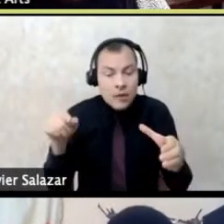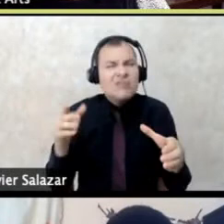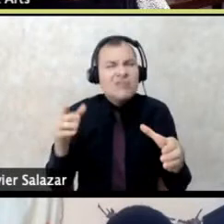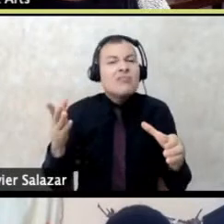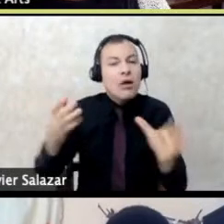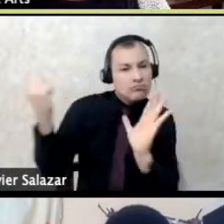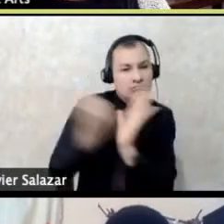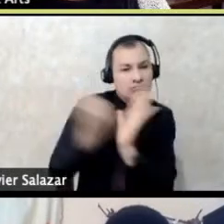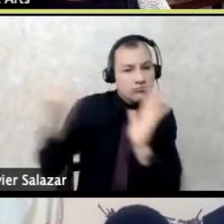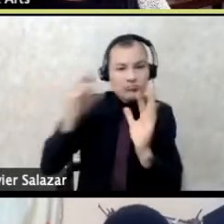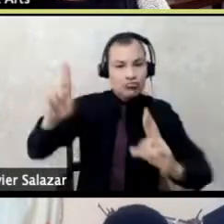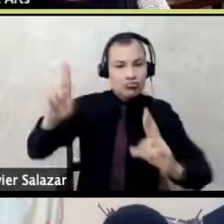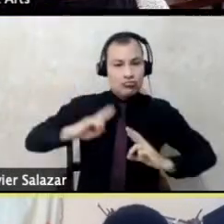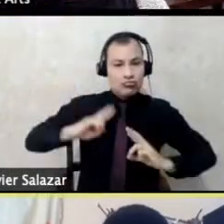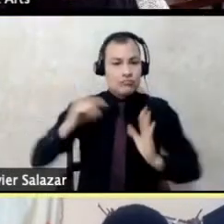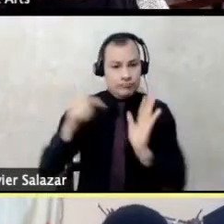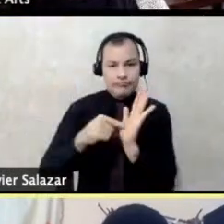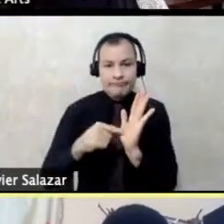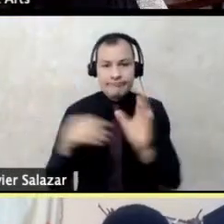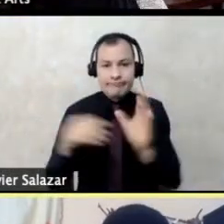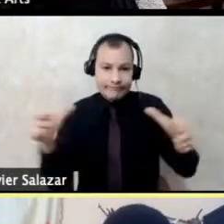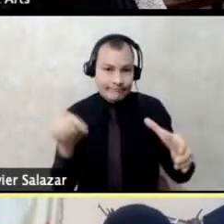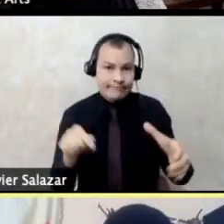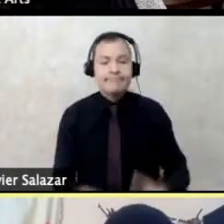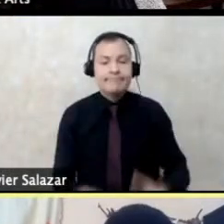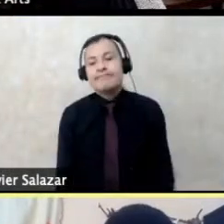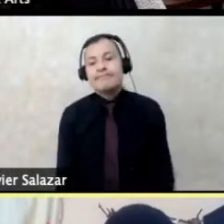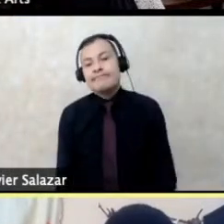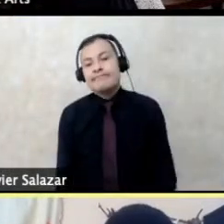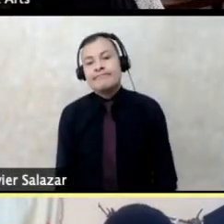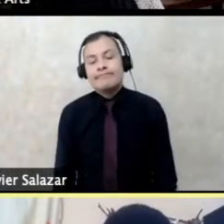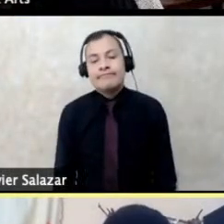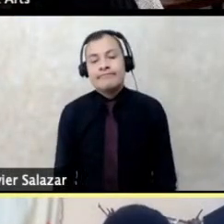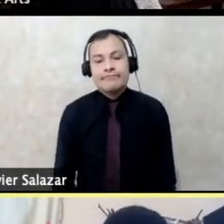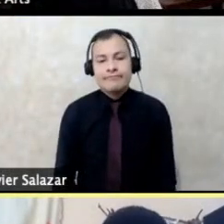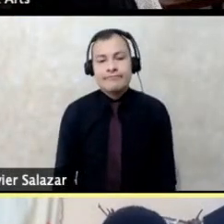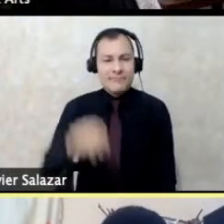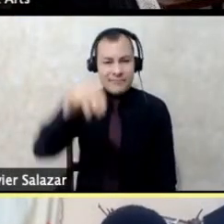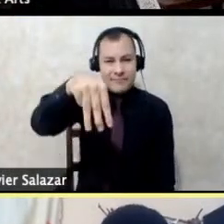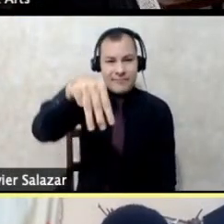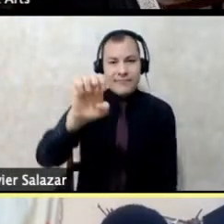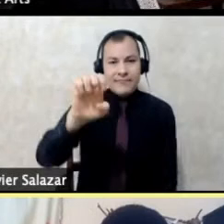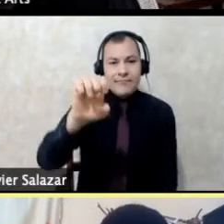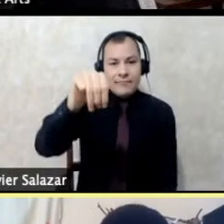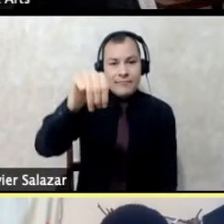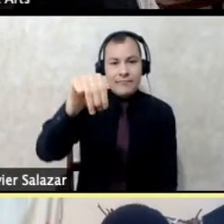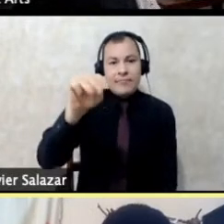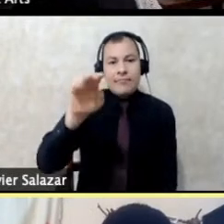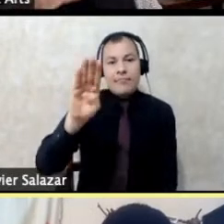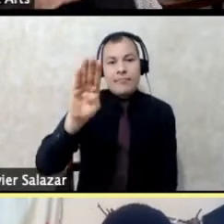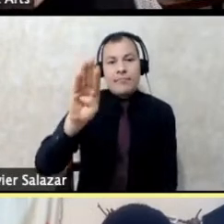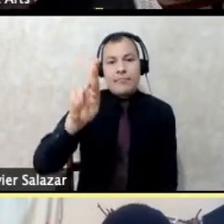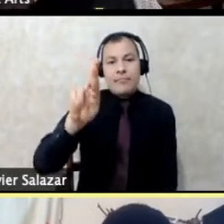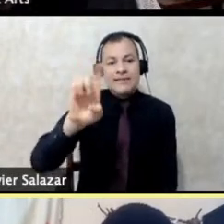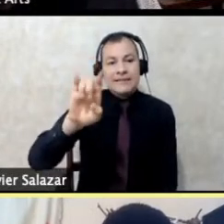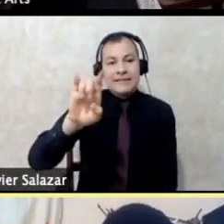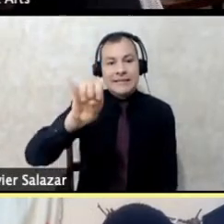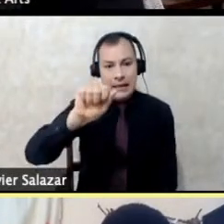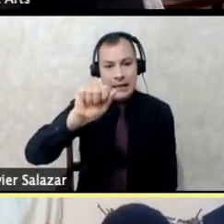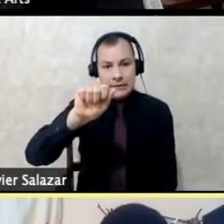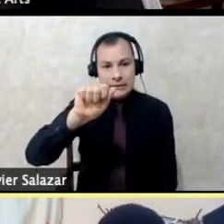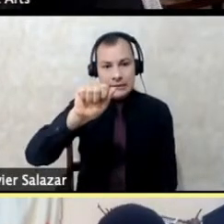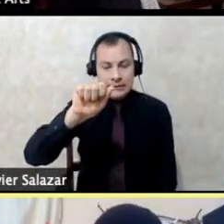So yes, I train young people on the arts, acting,